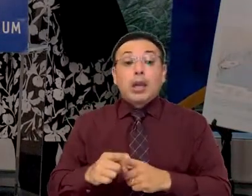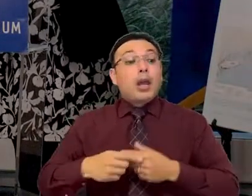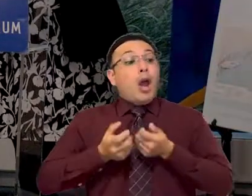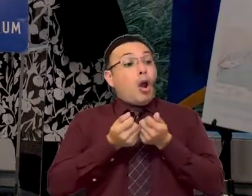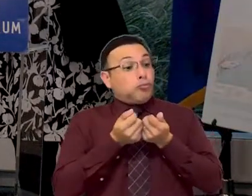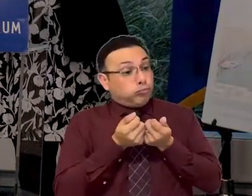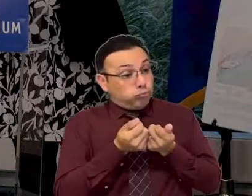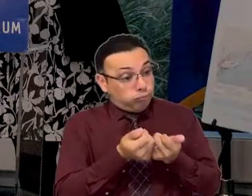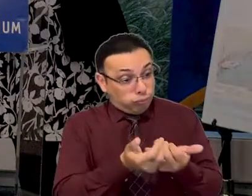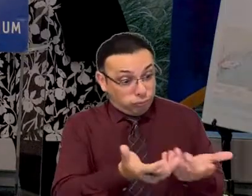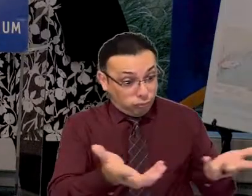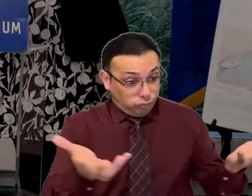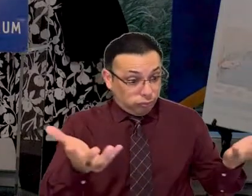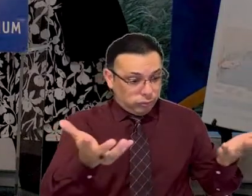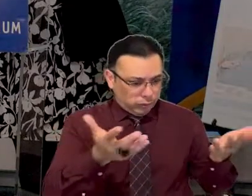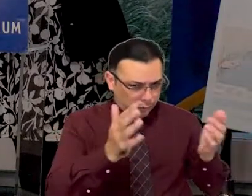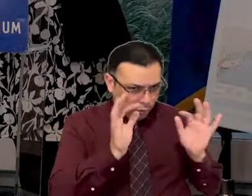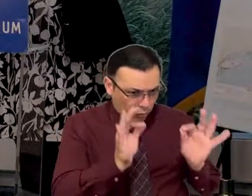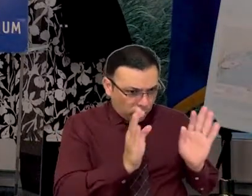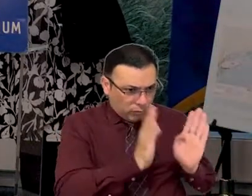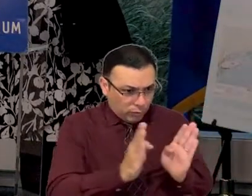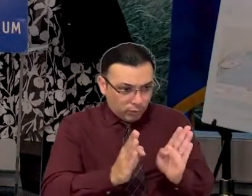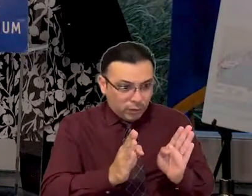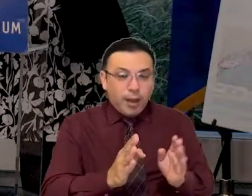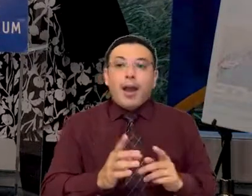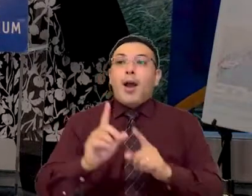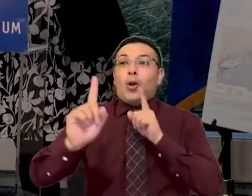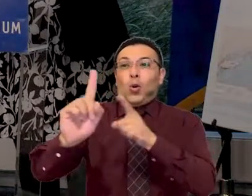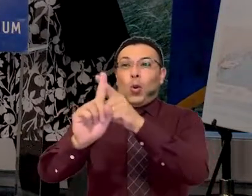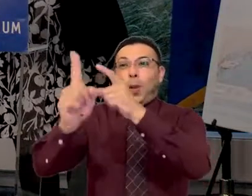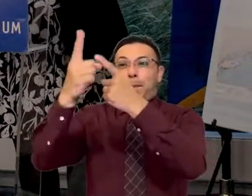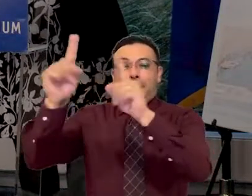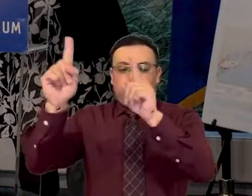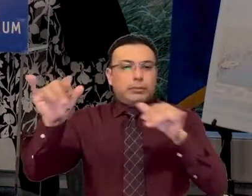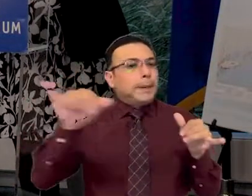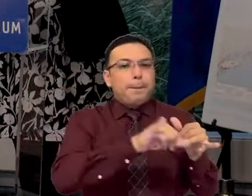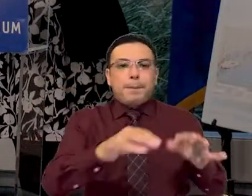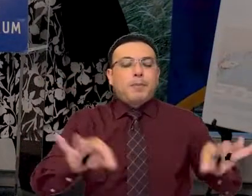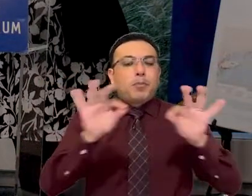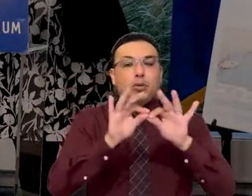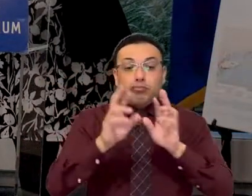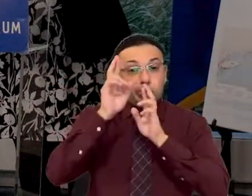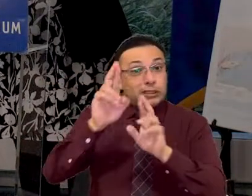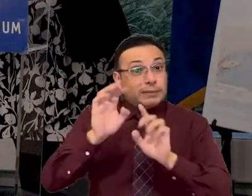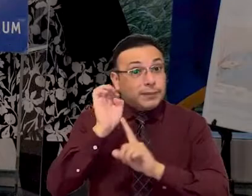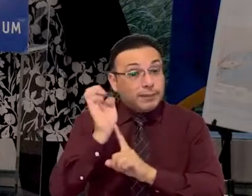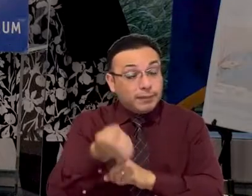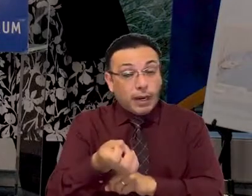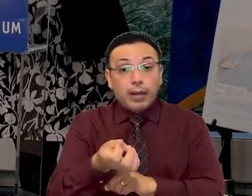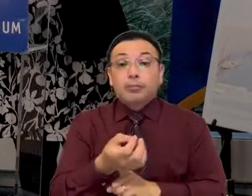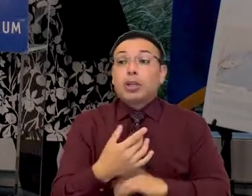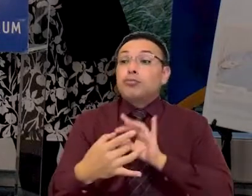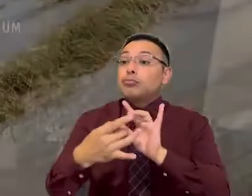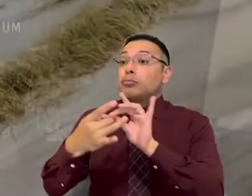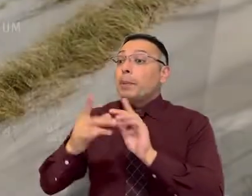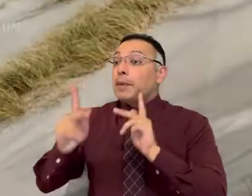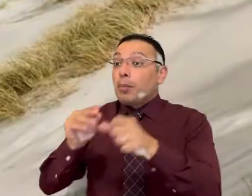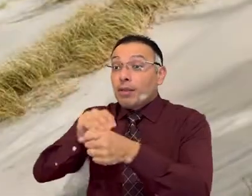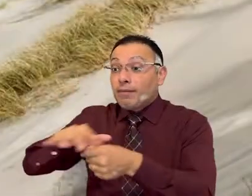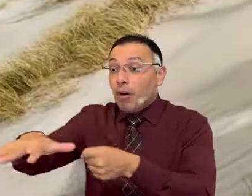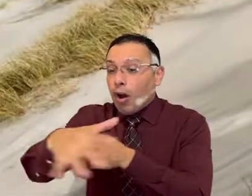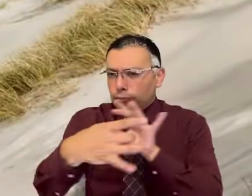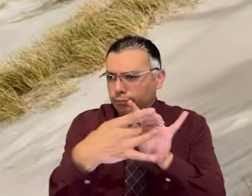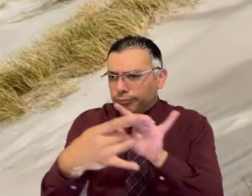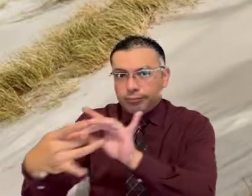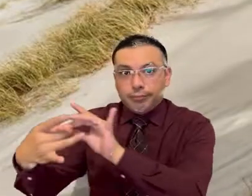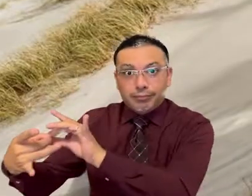what we're delivering. So this includes respect for the environment, engaging and communicating actively with stakeholders, even before